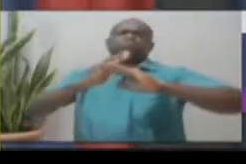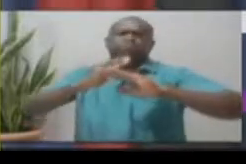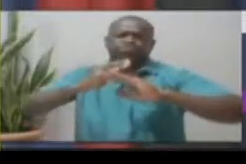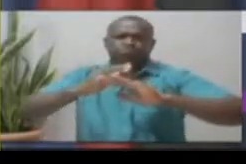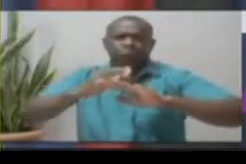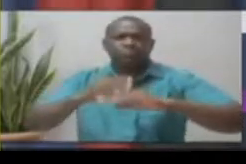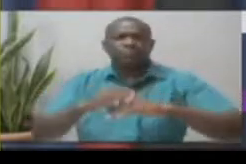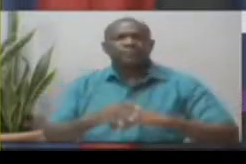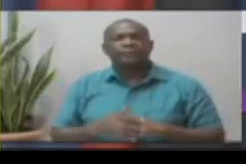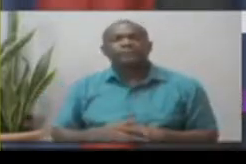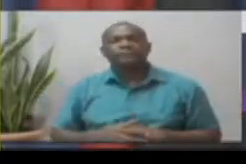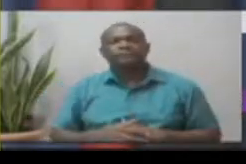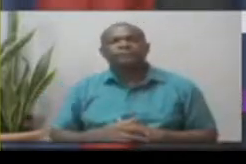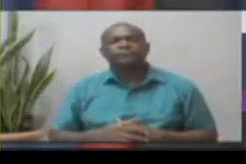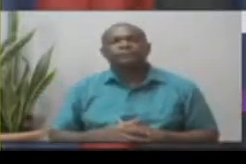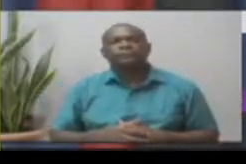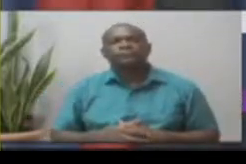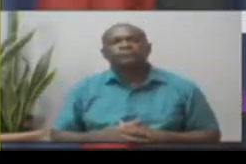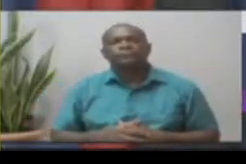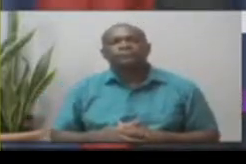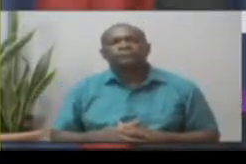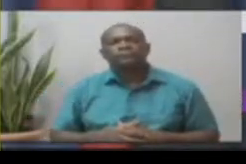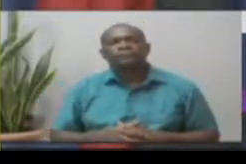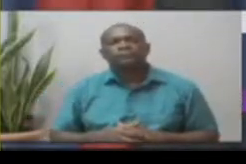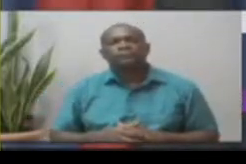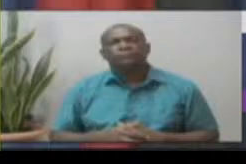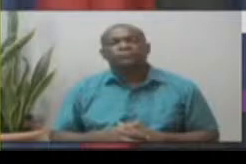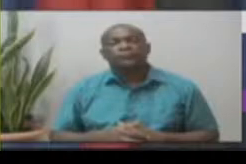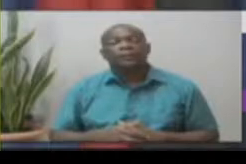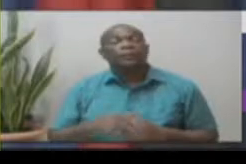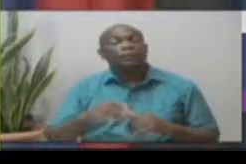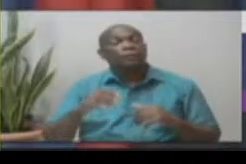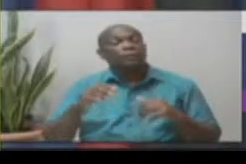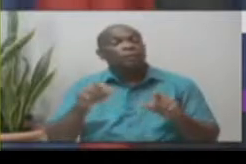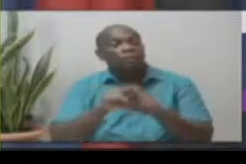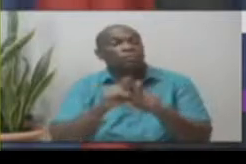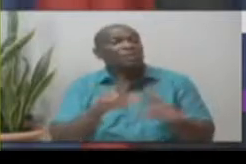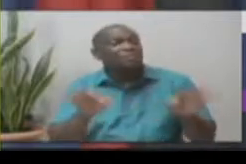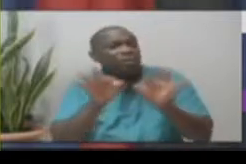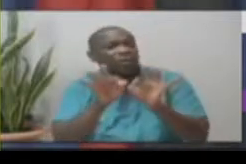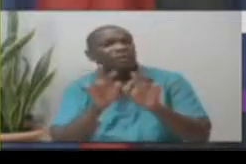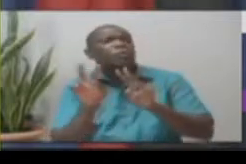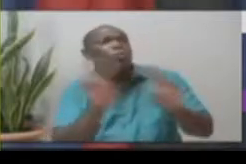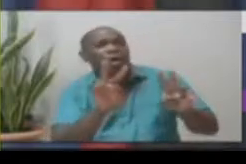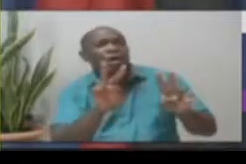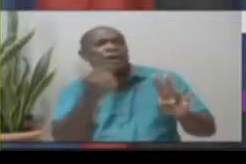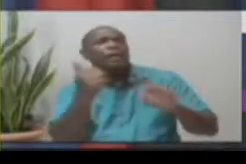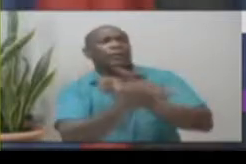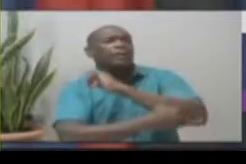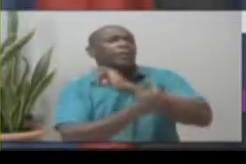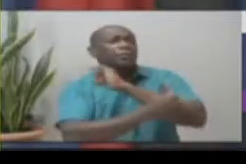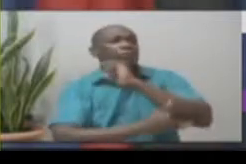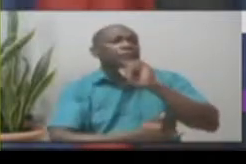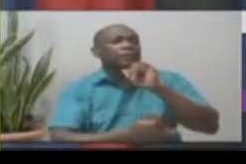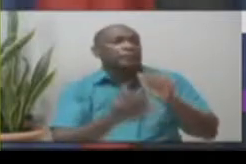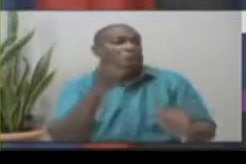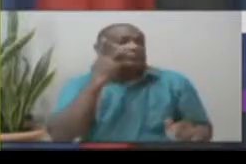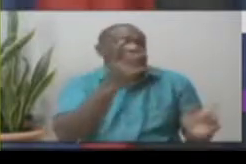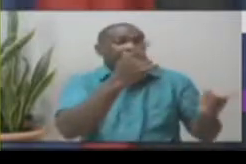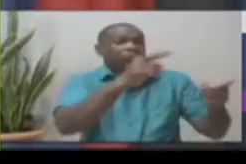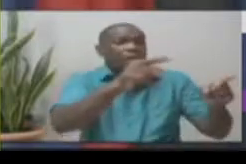learn from what happened to them. In all the countries that we are observing, the cohort of the population that has